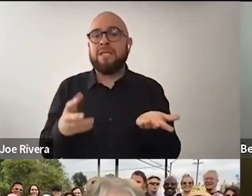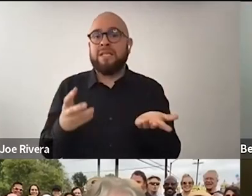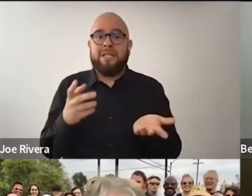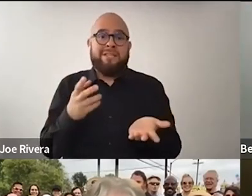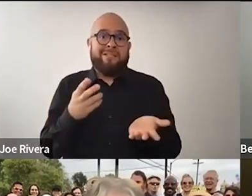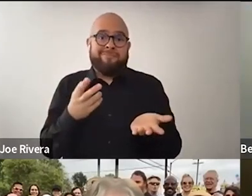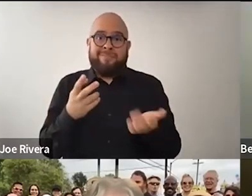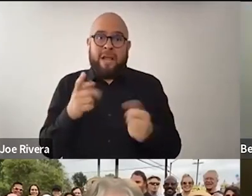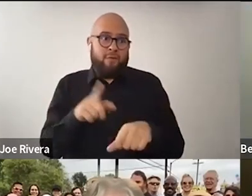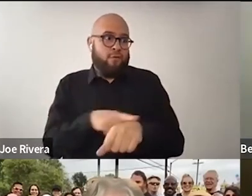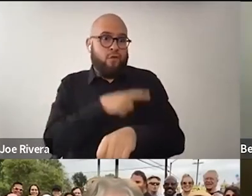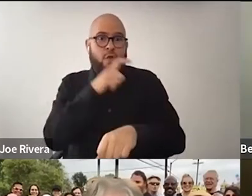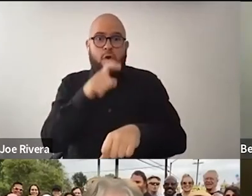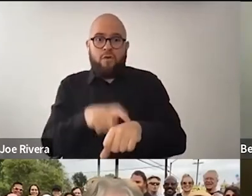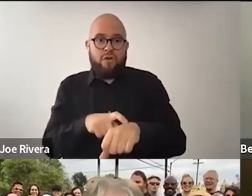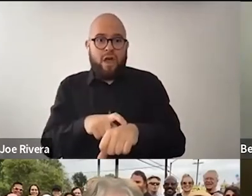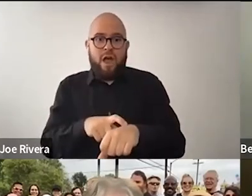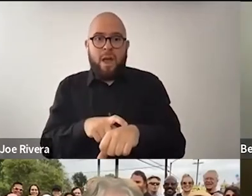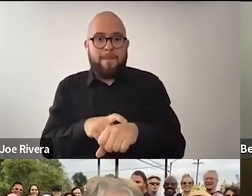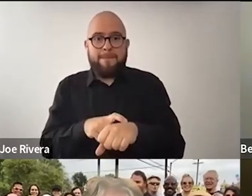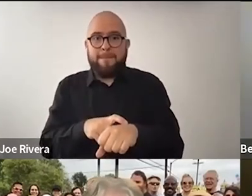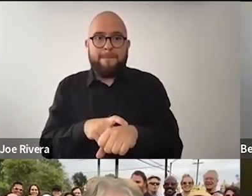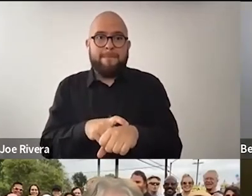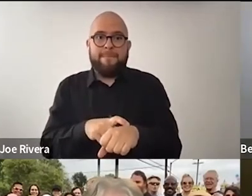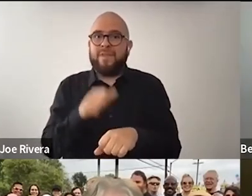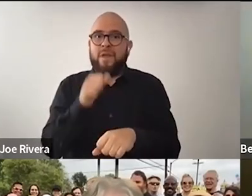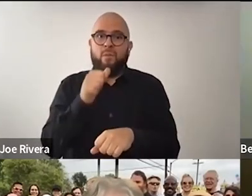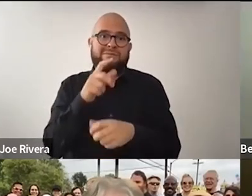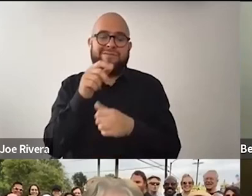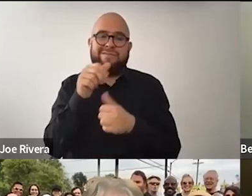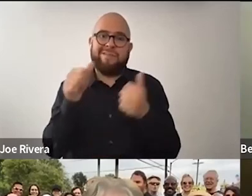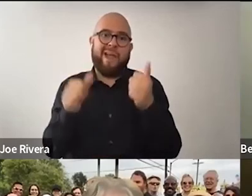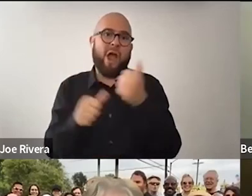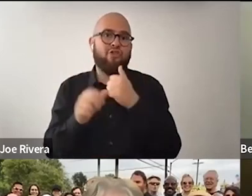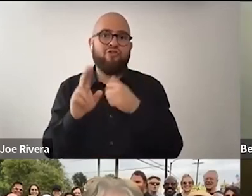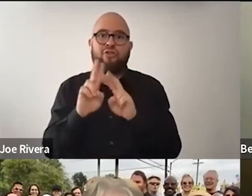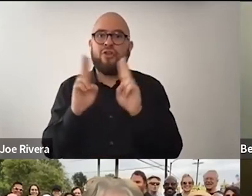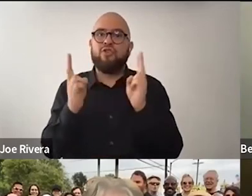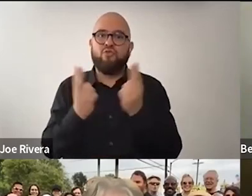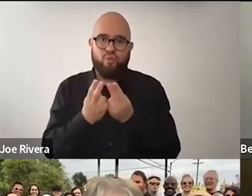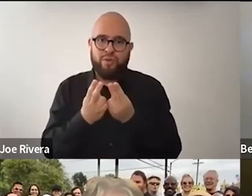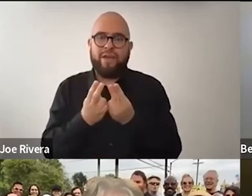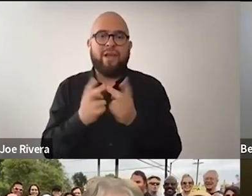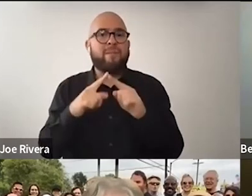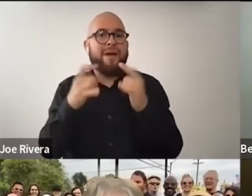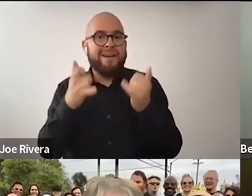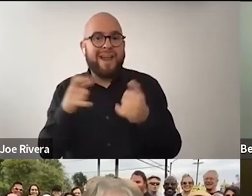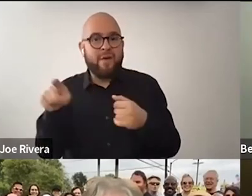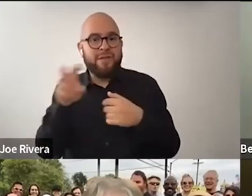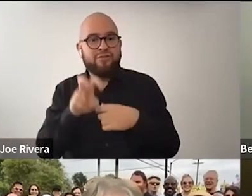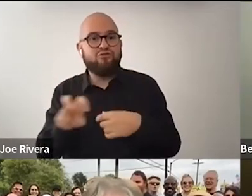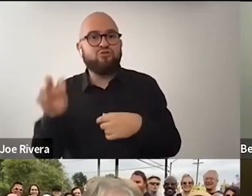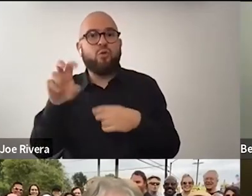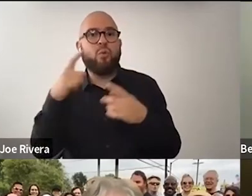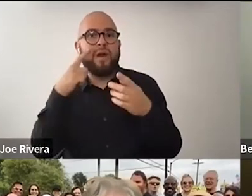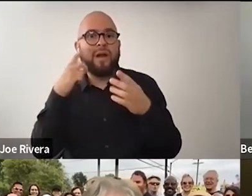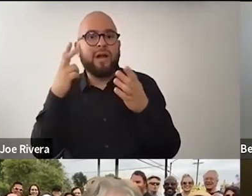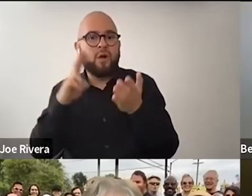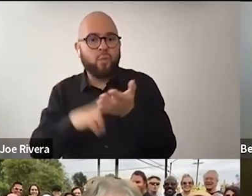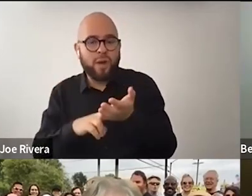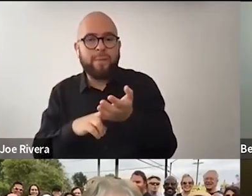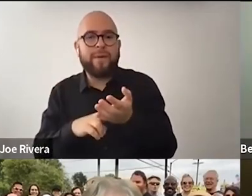the union umbrella. Well, with this touring agreement, now when I'm successful, when I get a